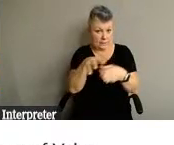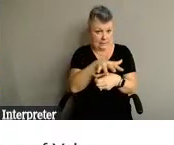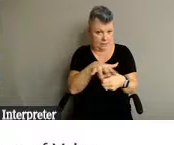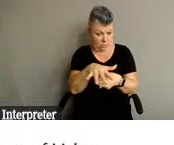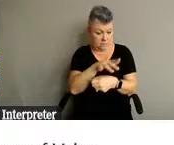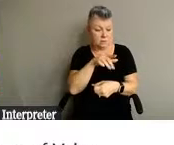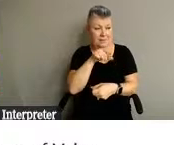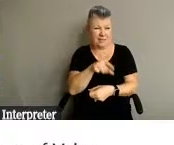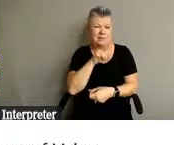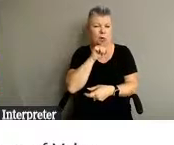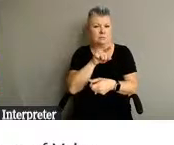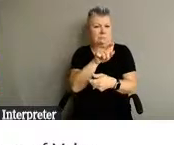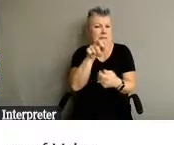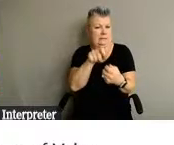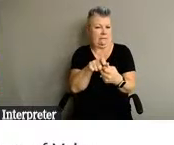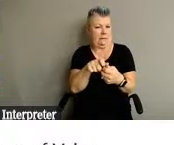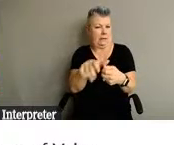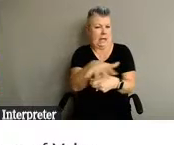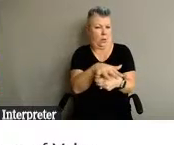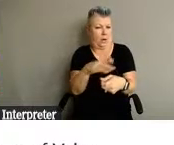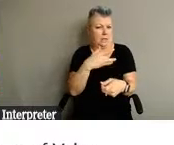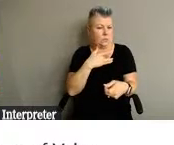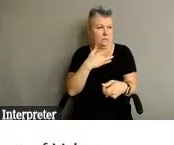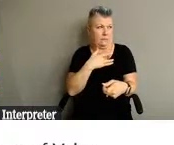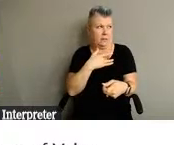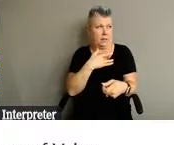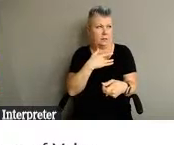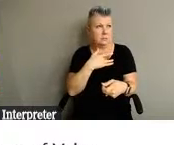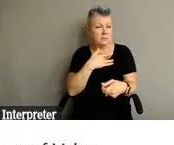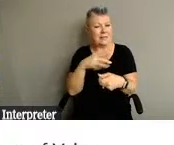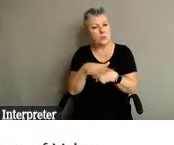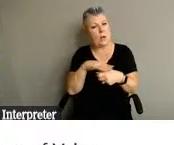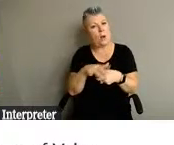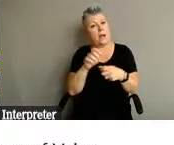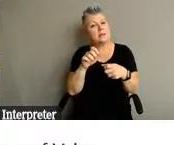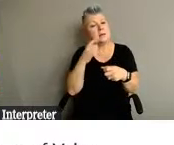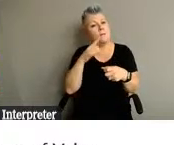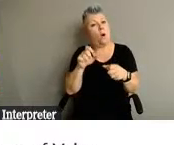specific things that we identified as areas of opportunities.